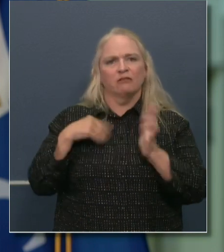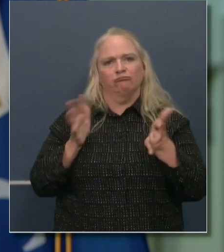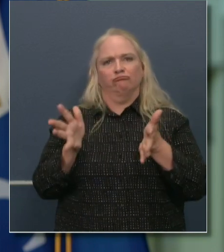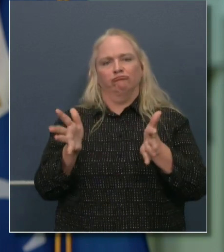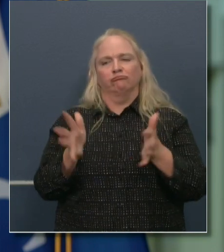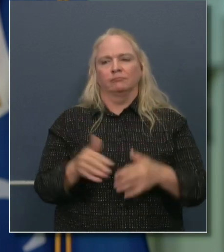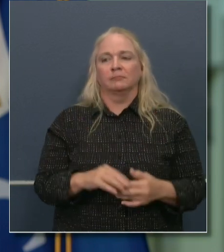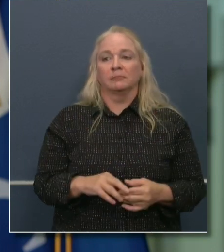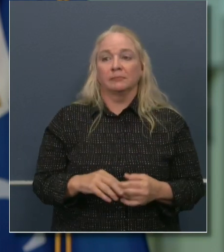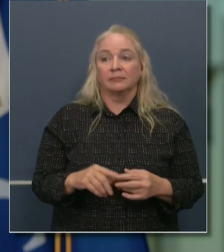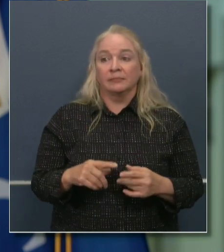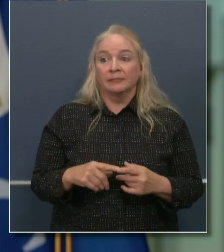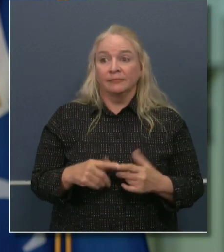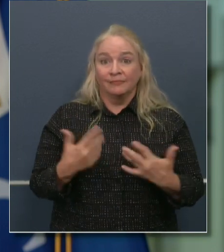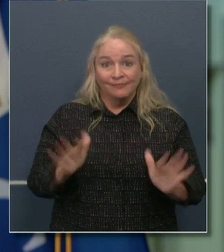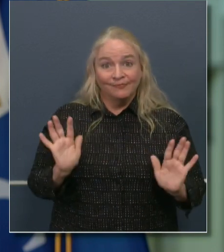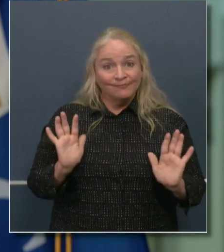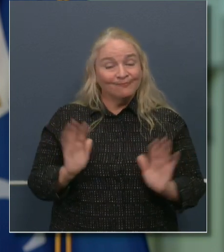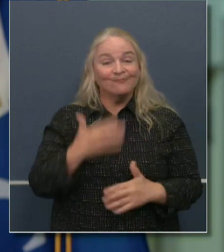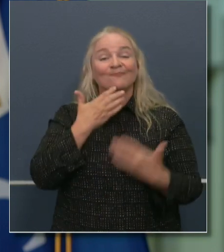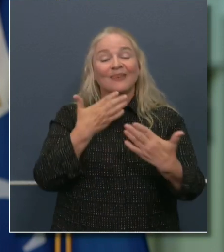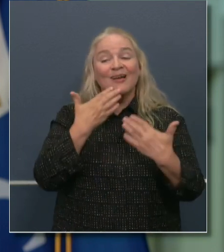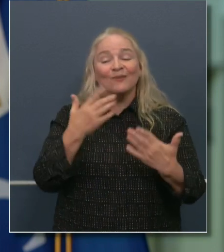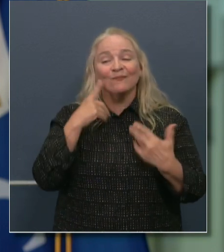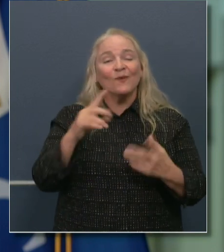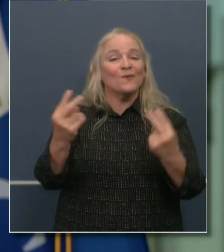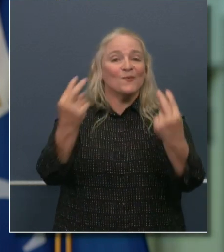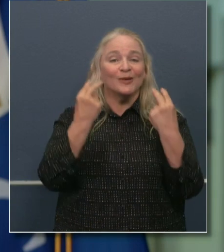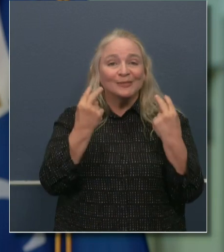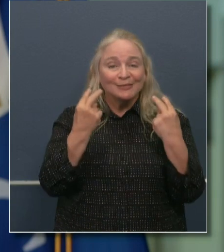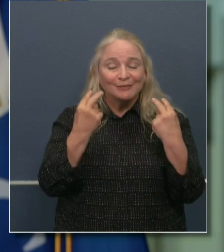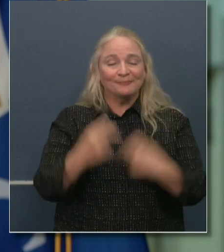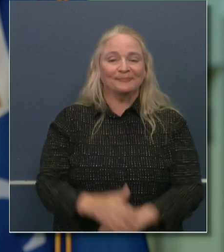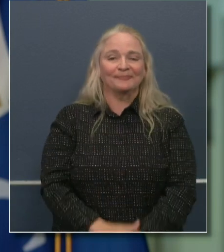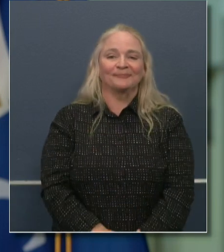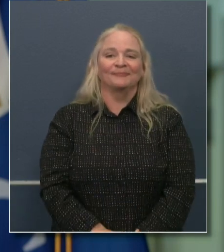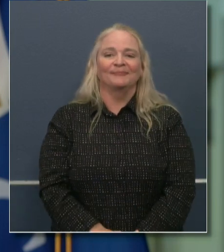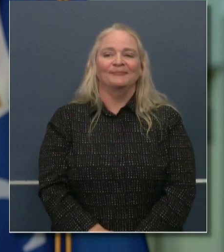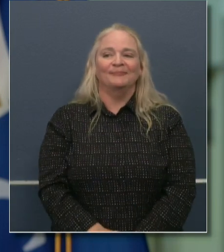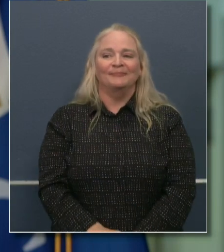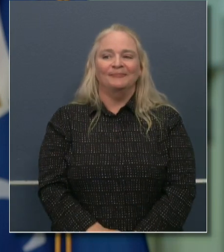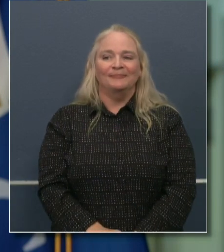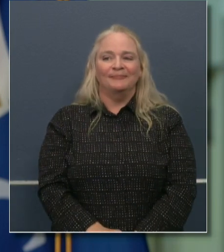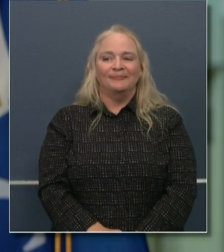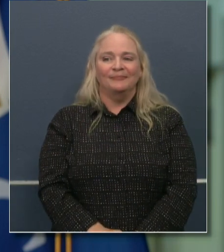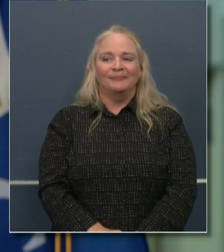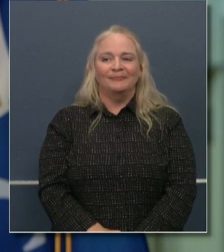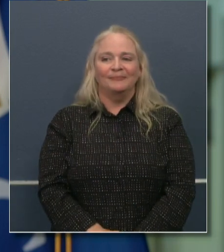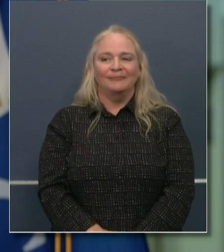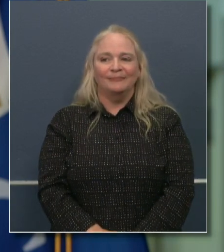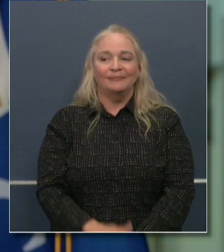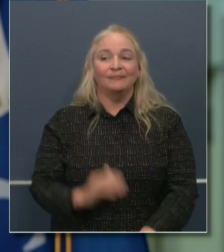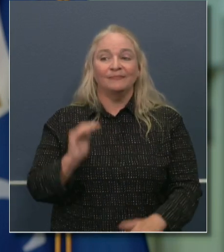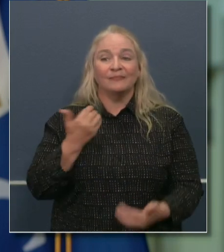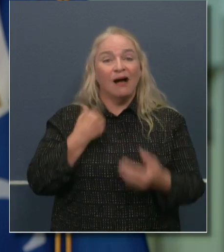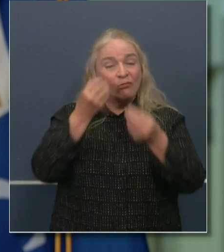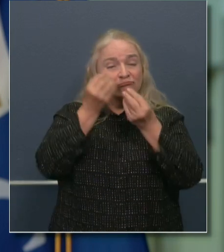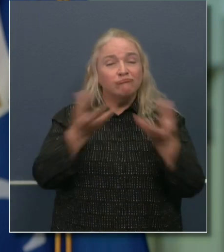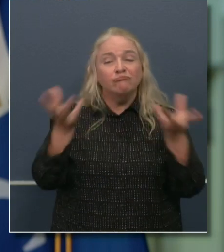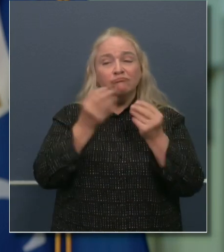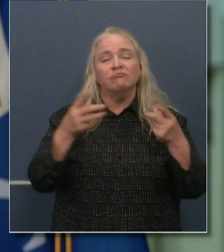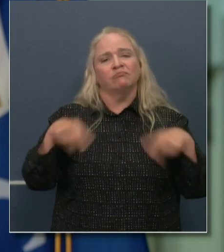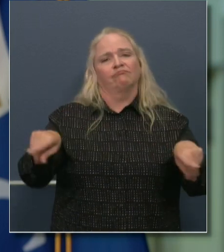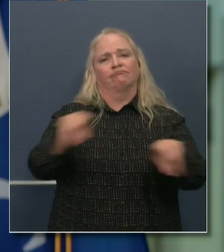you for the opportunity, however long you've tuned in to this update and this presentation. I want to thank you for continuing to